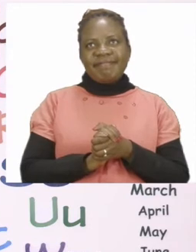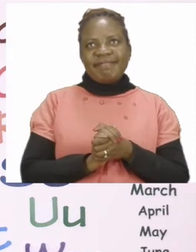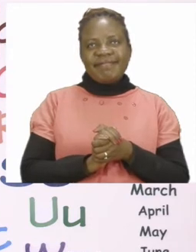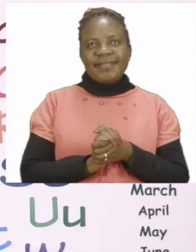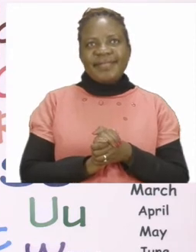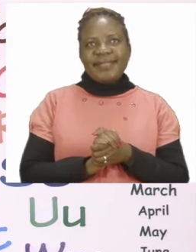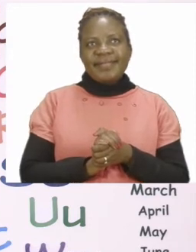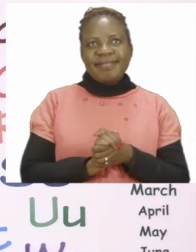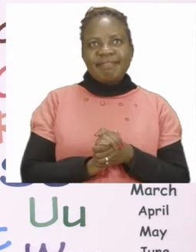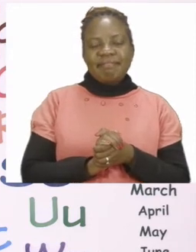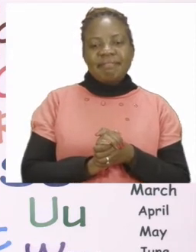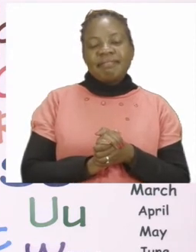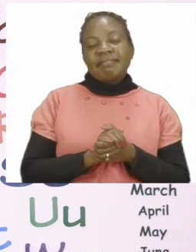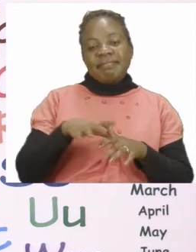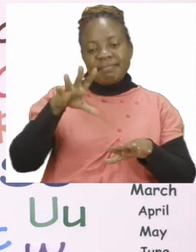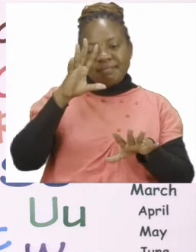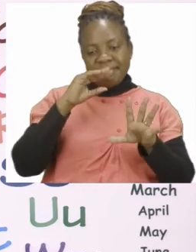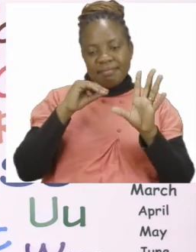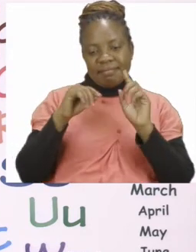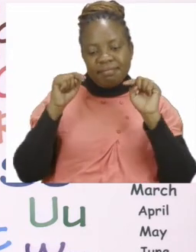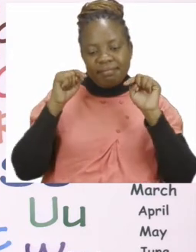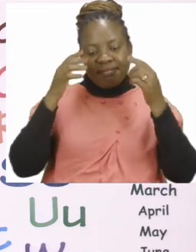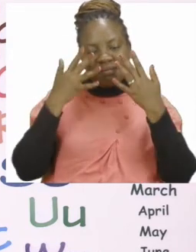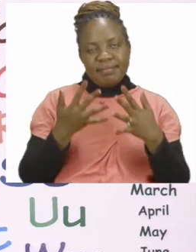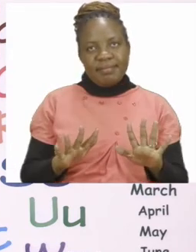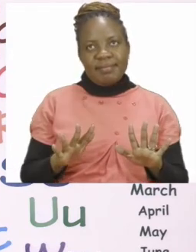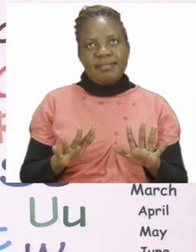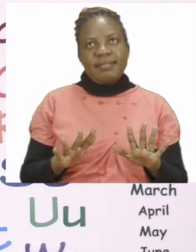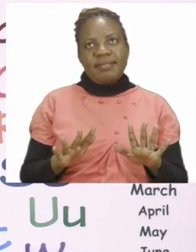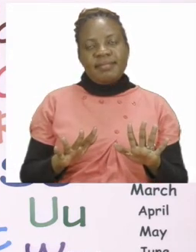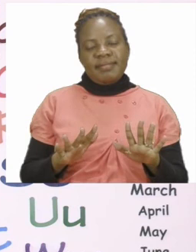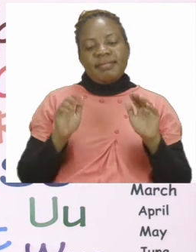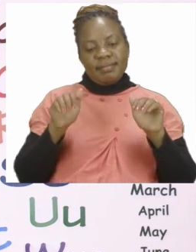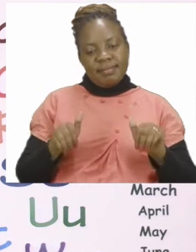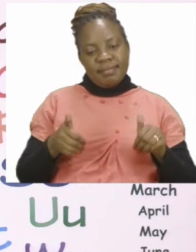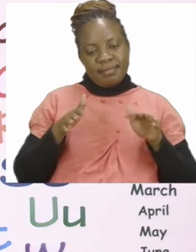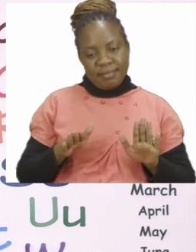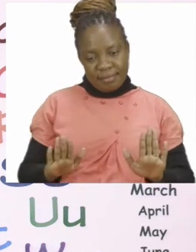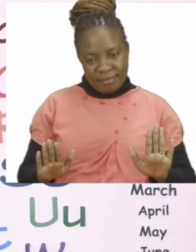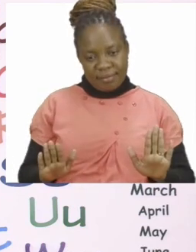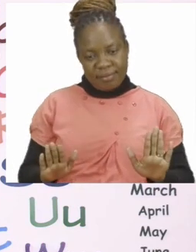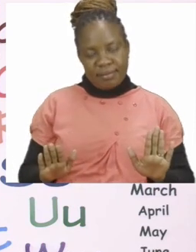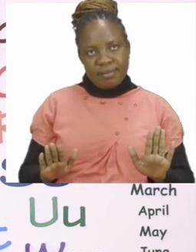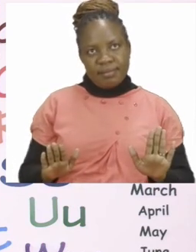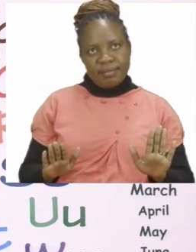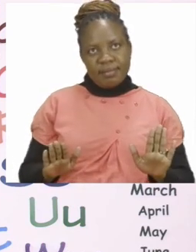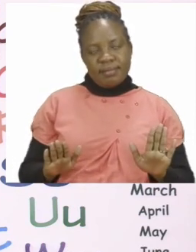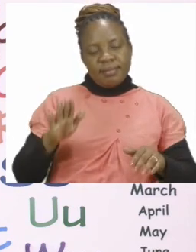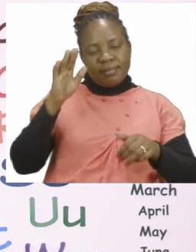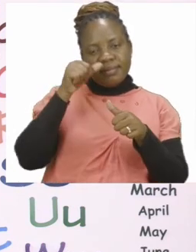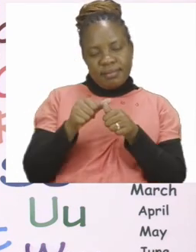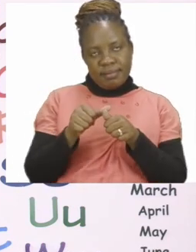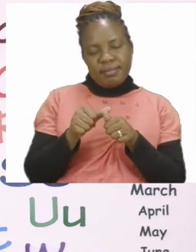We came at the end of our lesson today, boys and girls. But before we say goodbye, you have to remember